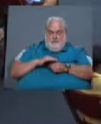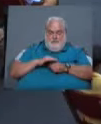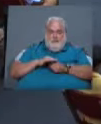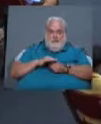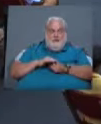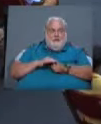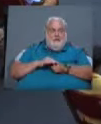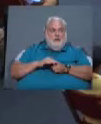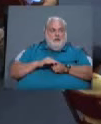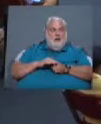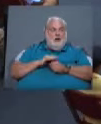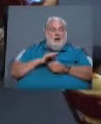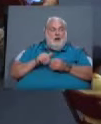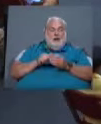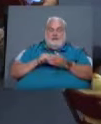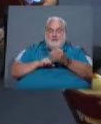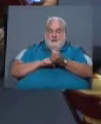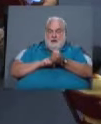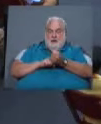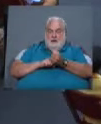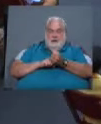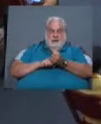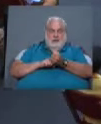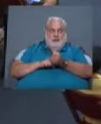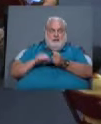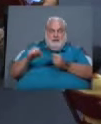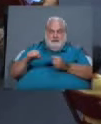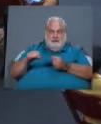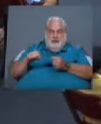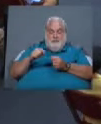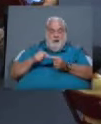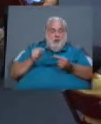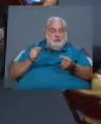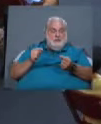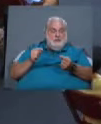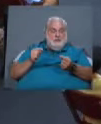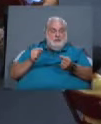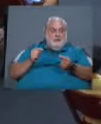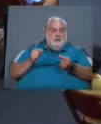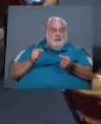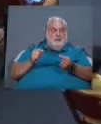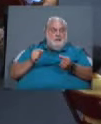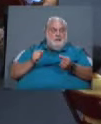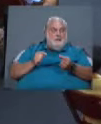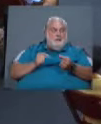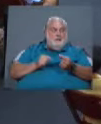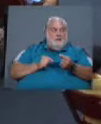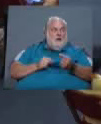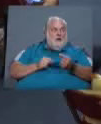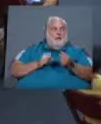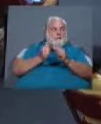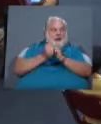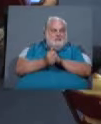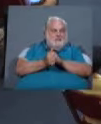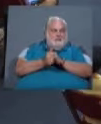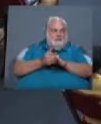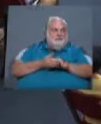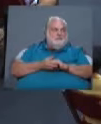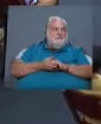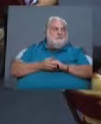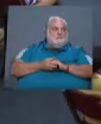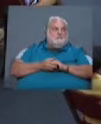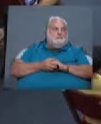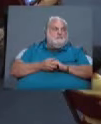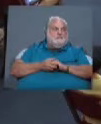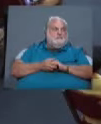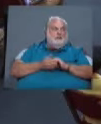move to a vote. All in favor? Aye. Opposed? No. The motion passes,